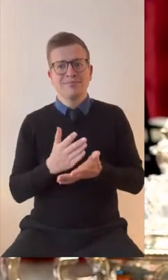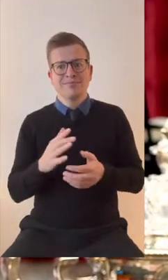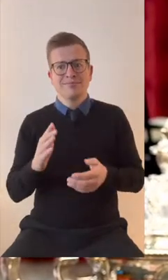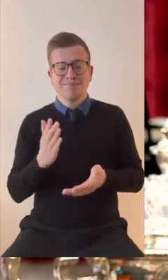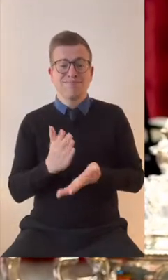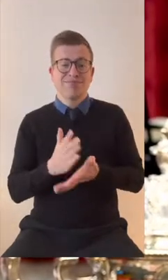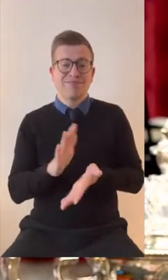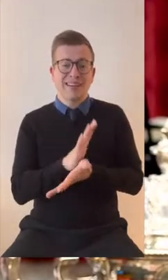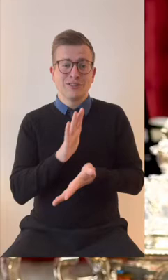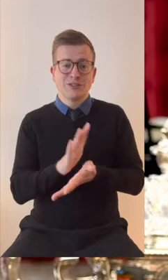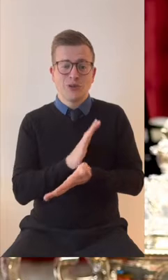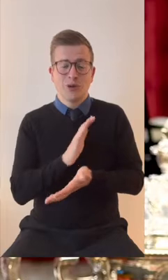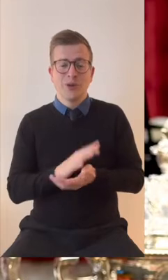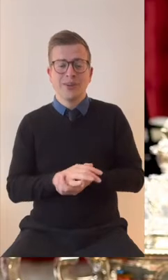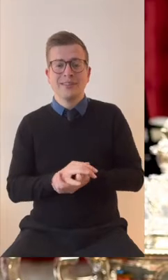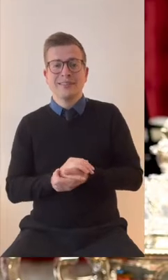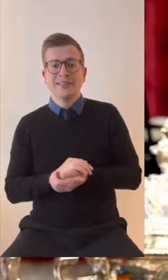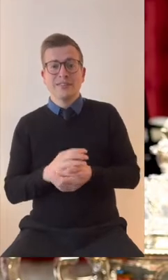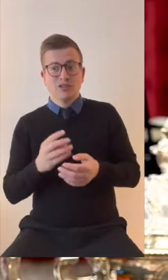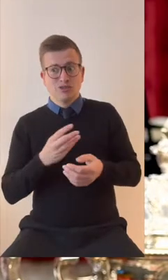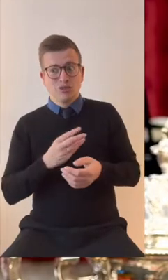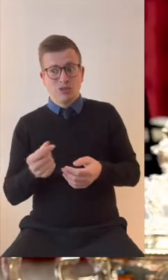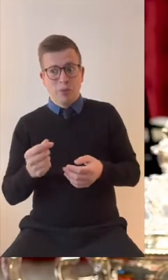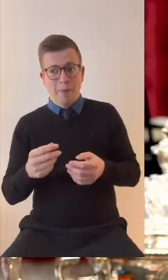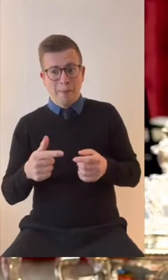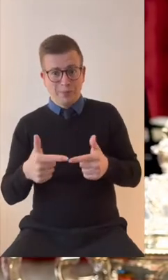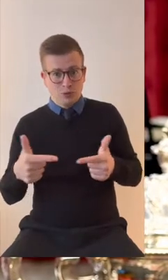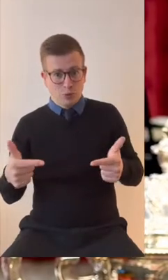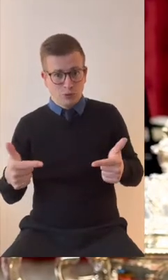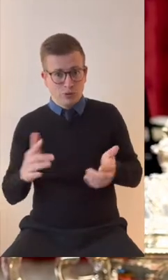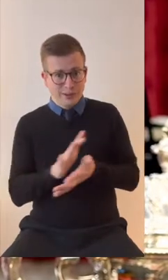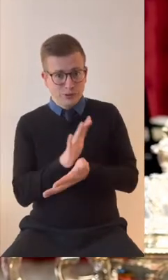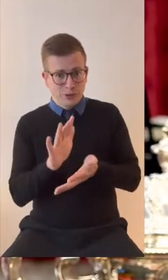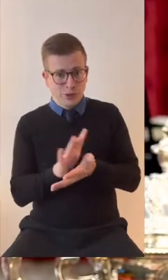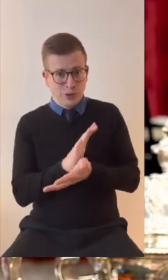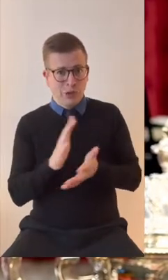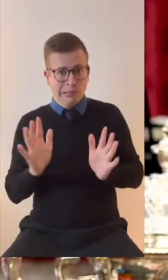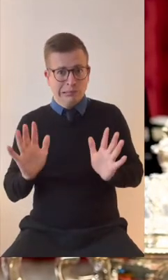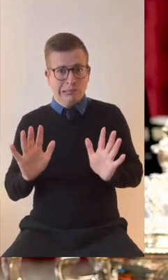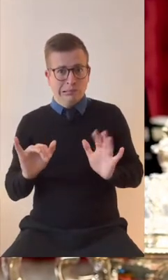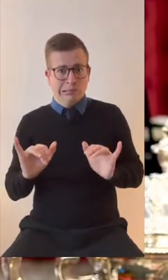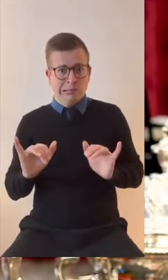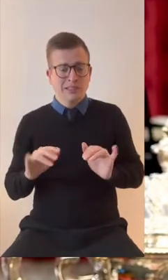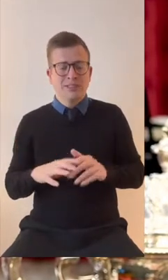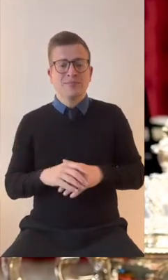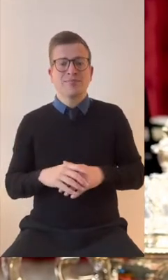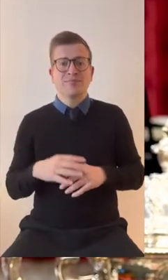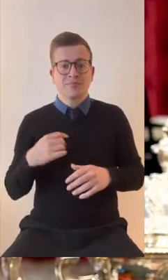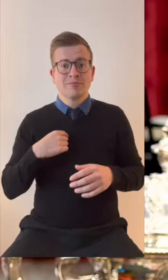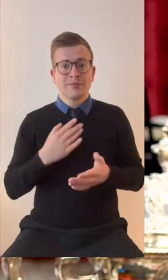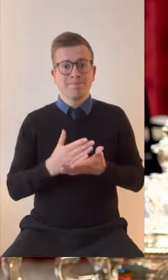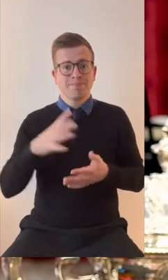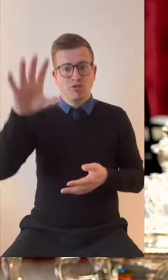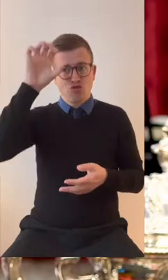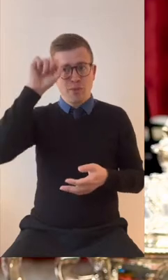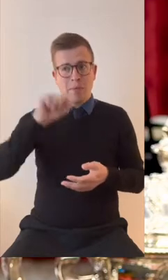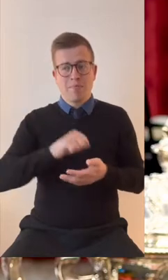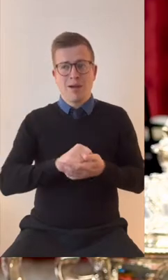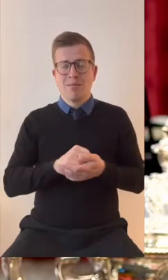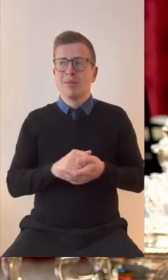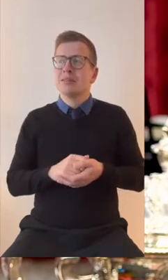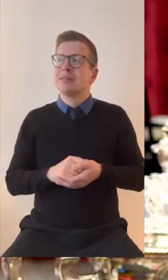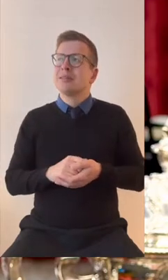enjoyed. Some probably a bit too much than what we should have done. And I do remember one of